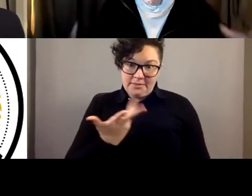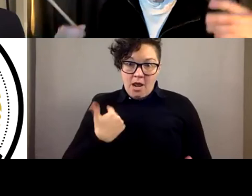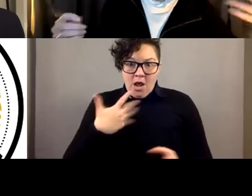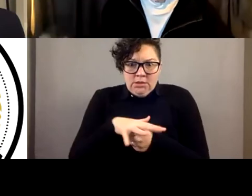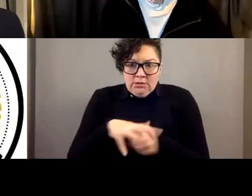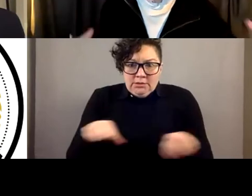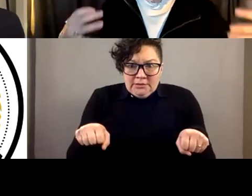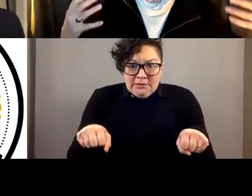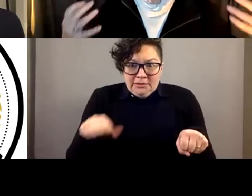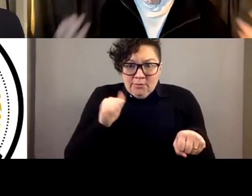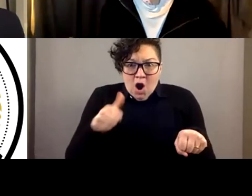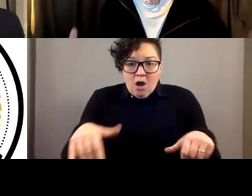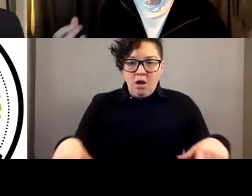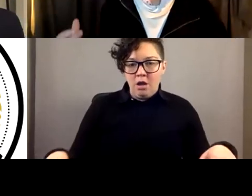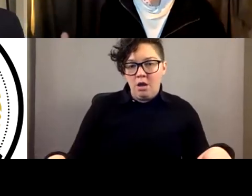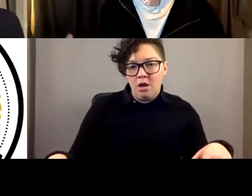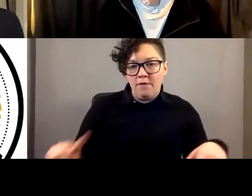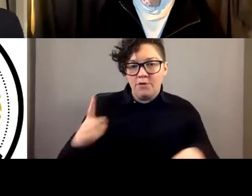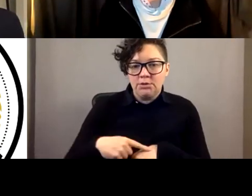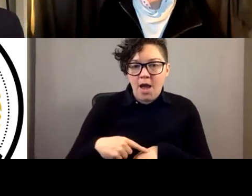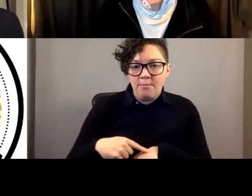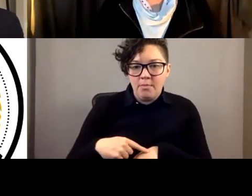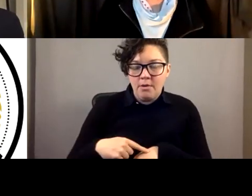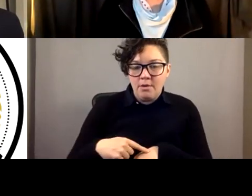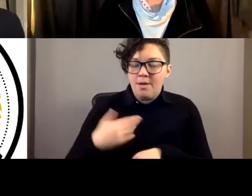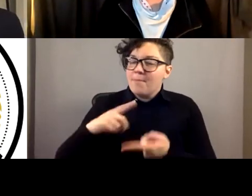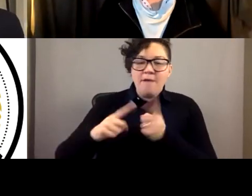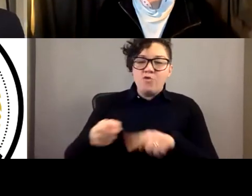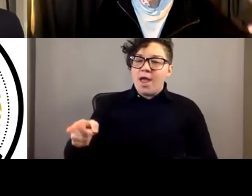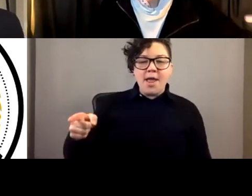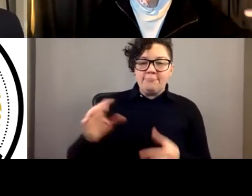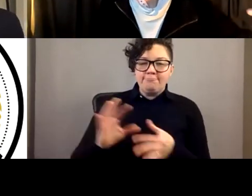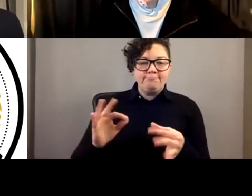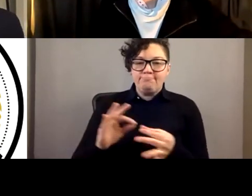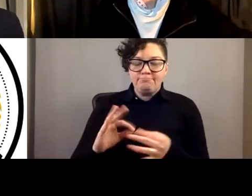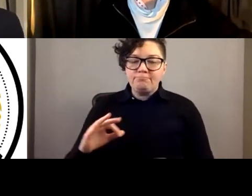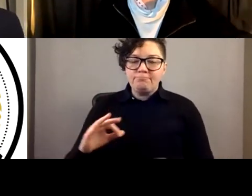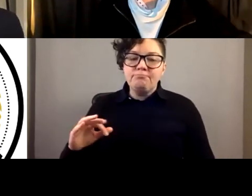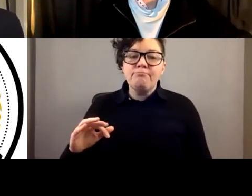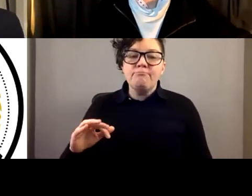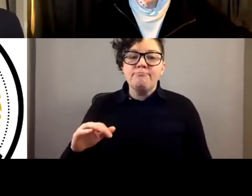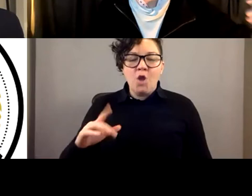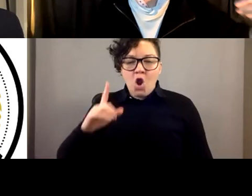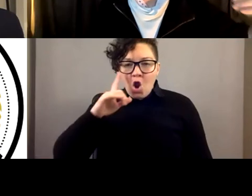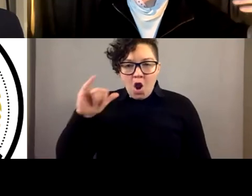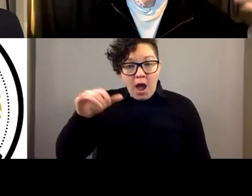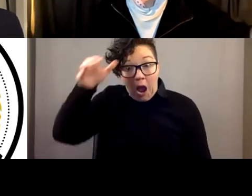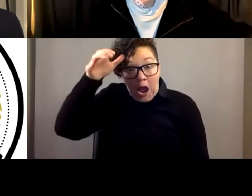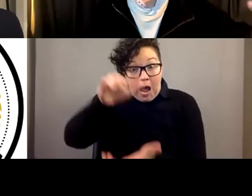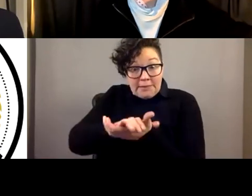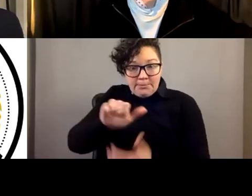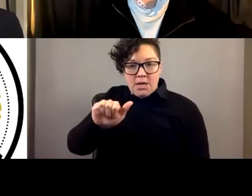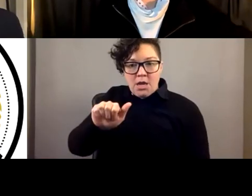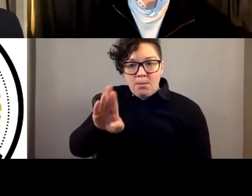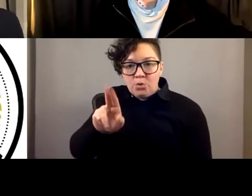everything, things. And it feels like, as a friend of mine said, you know, it's like an abusive husband or